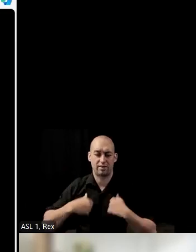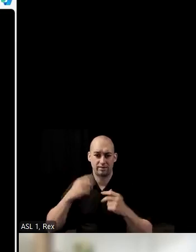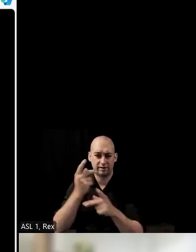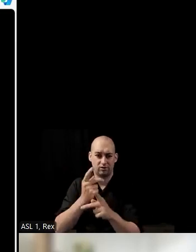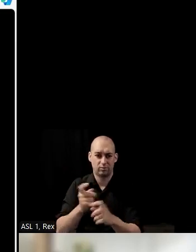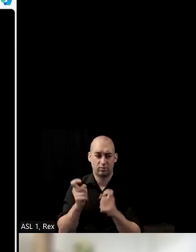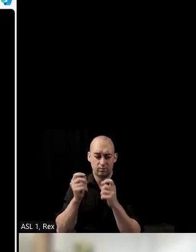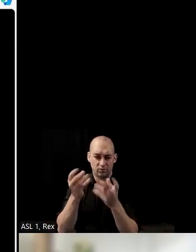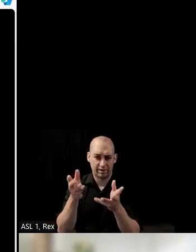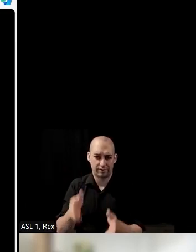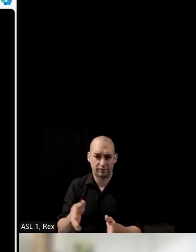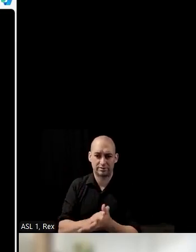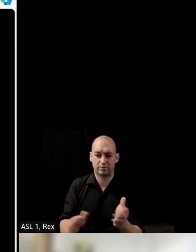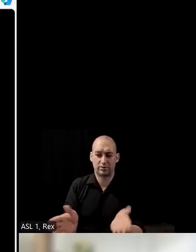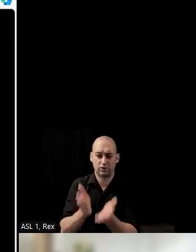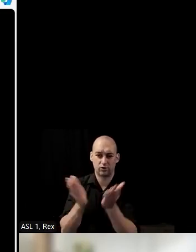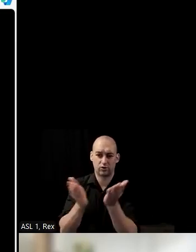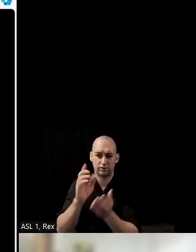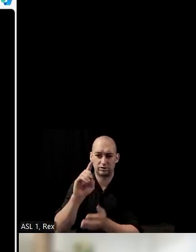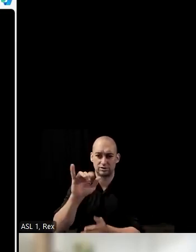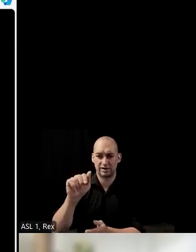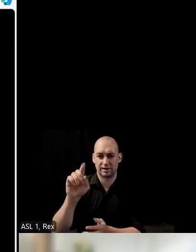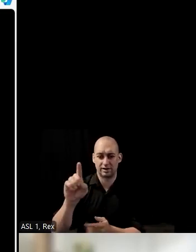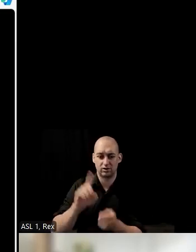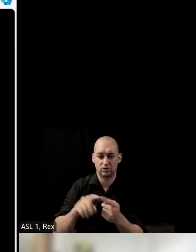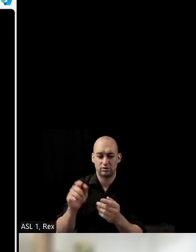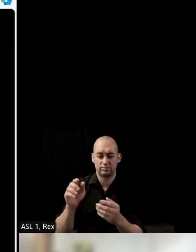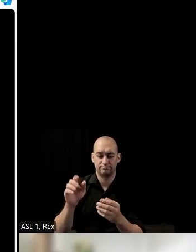workers encourage dyads to reach out to the healthcare providers as needed.